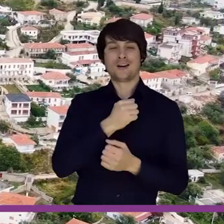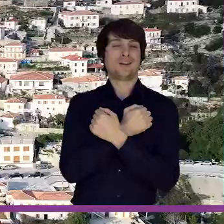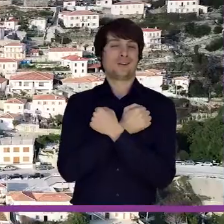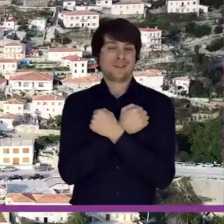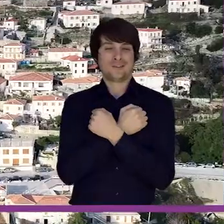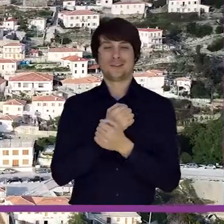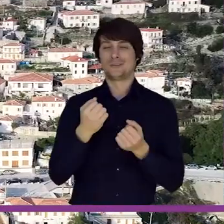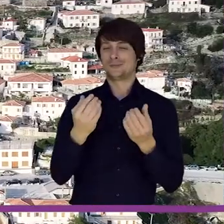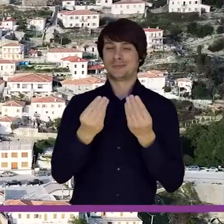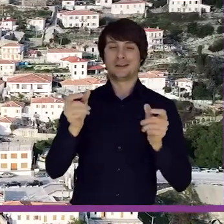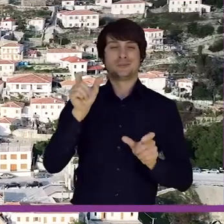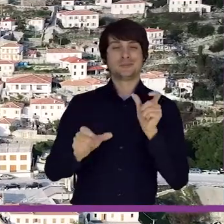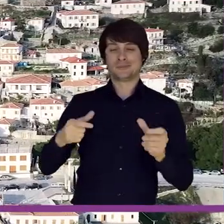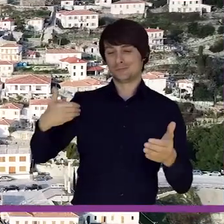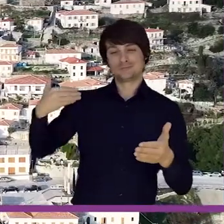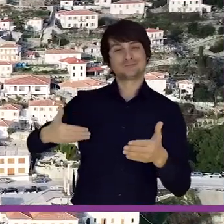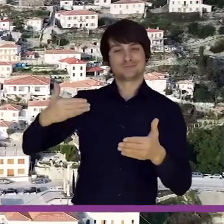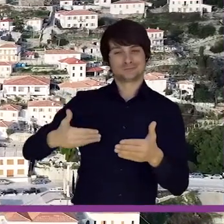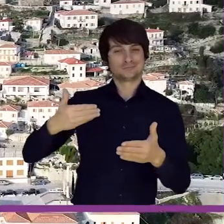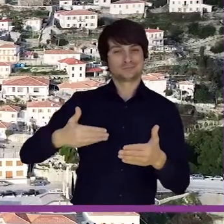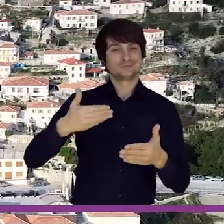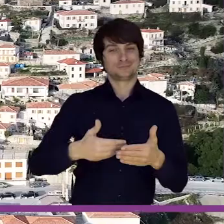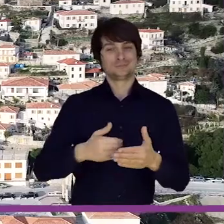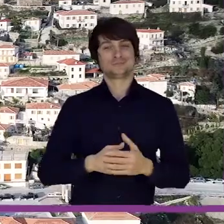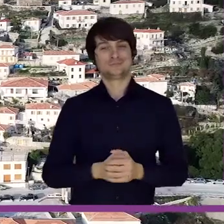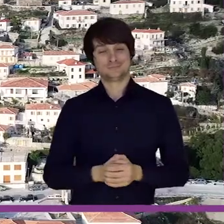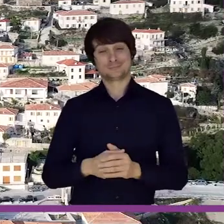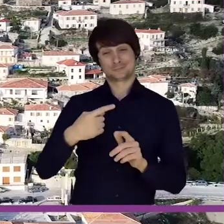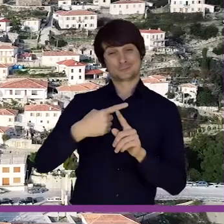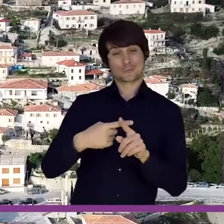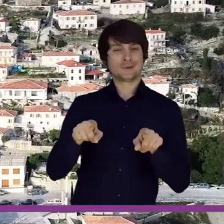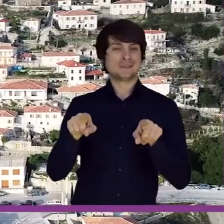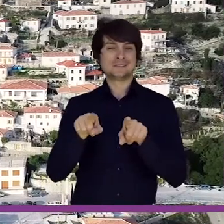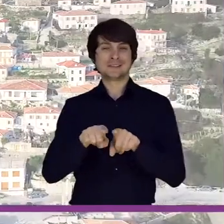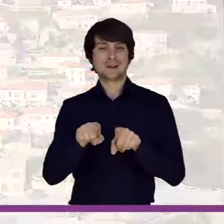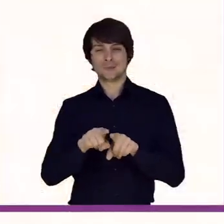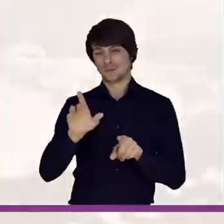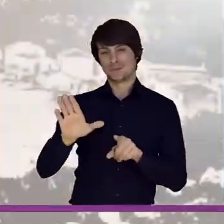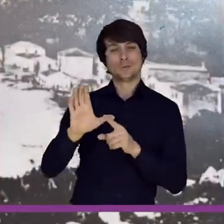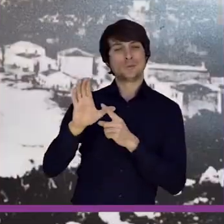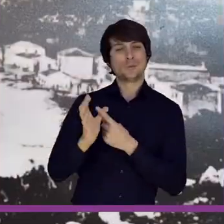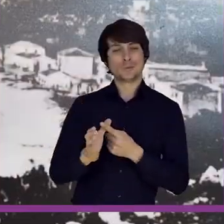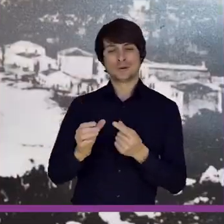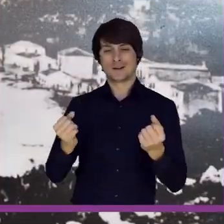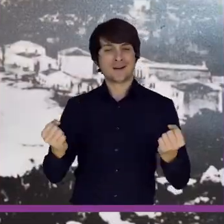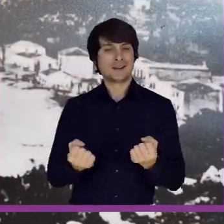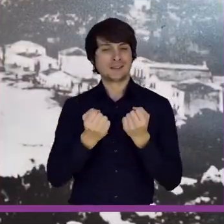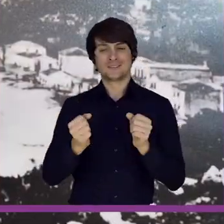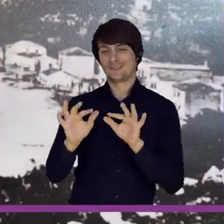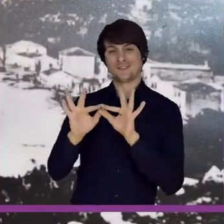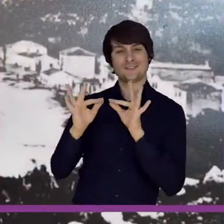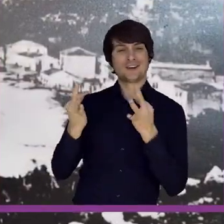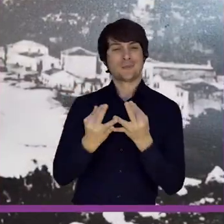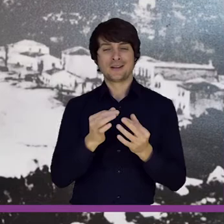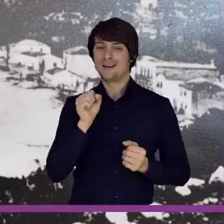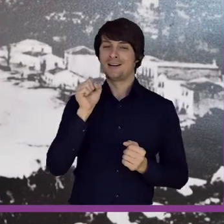inhabitants since the time of war, in daily life, in family, cultural and artistic events. This great spiritual resource of